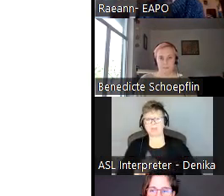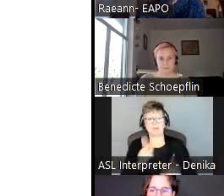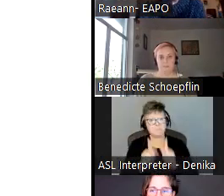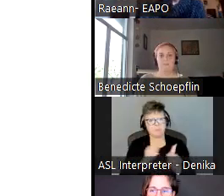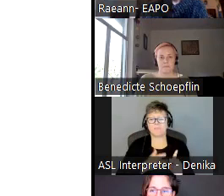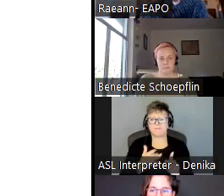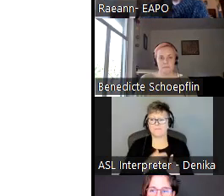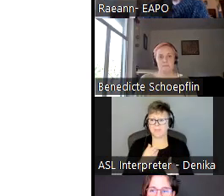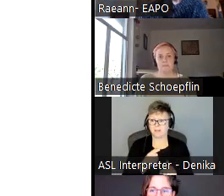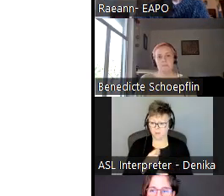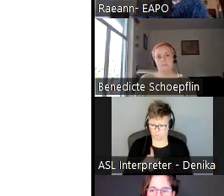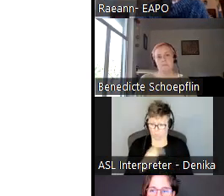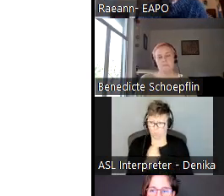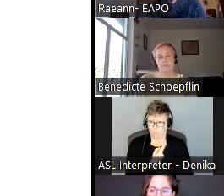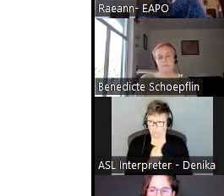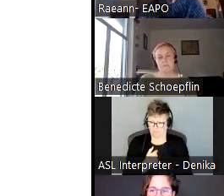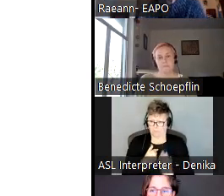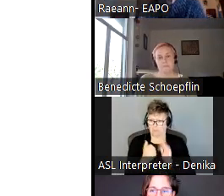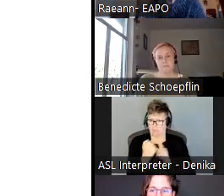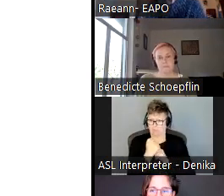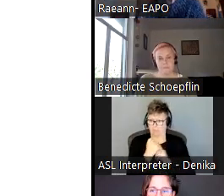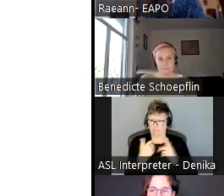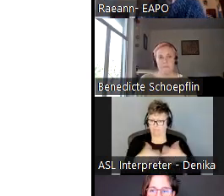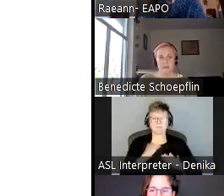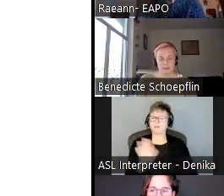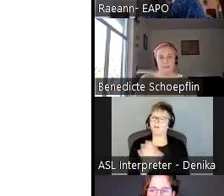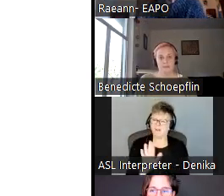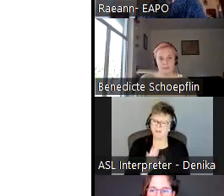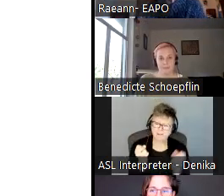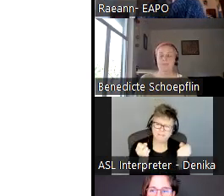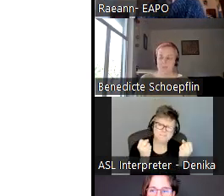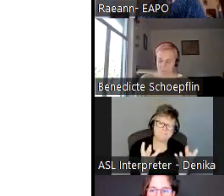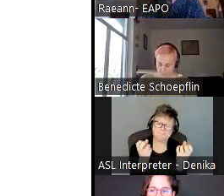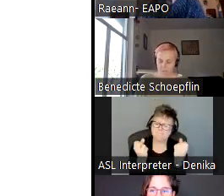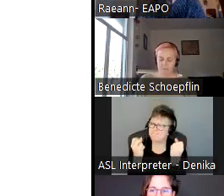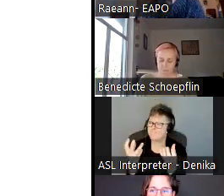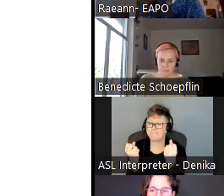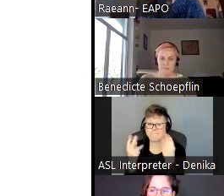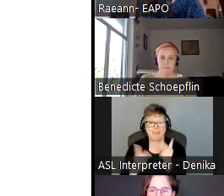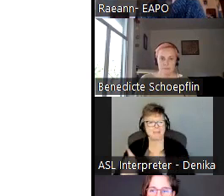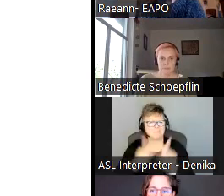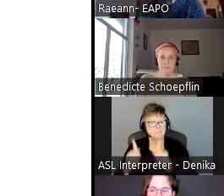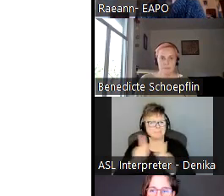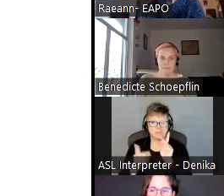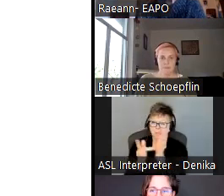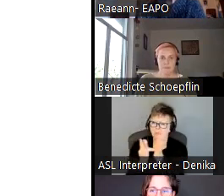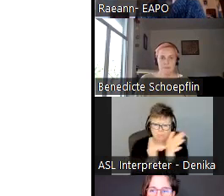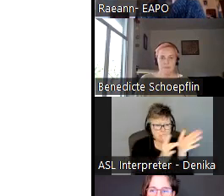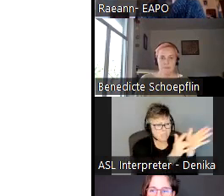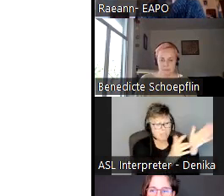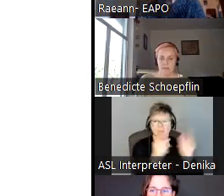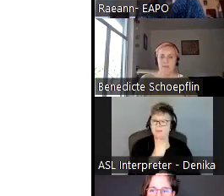alone. There's thousands and thousands of people out there that are being victimized every single day. So share your